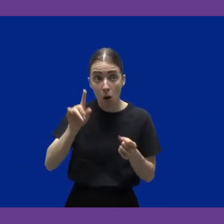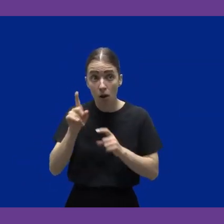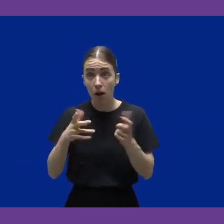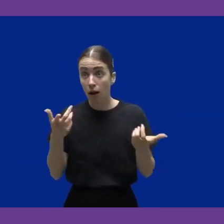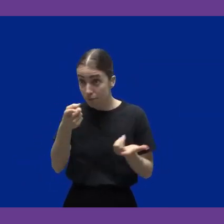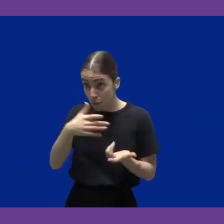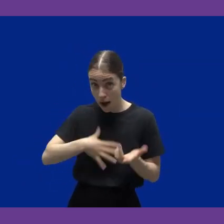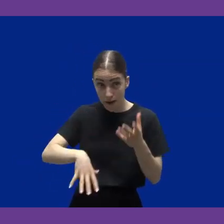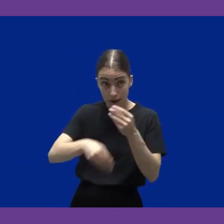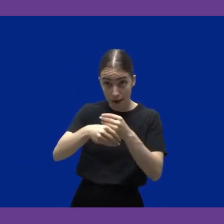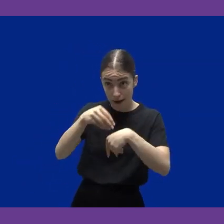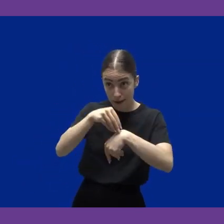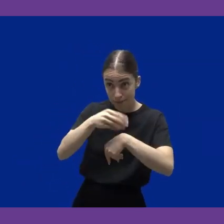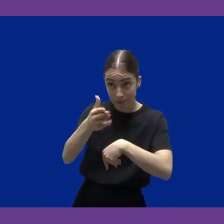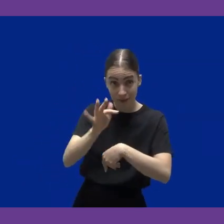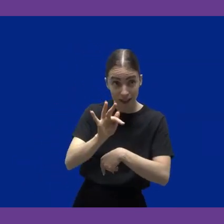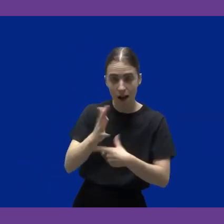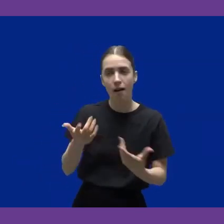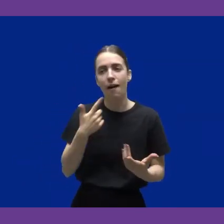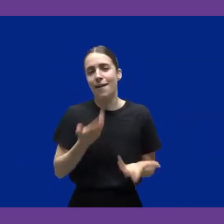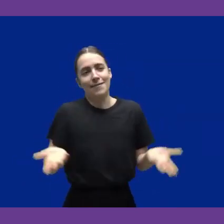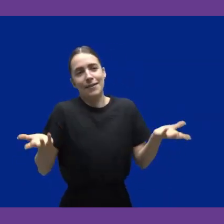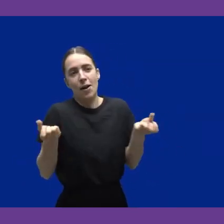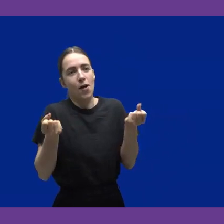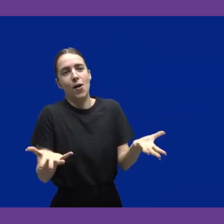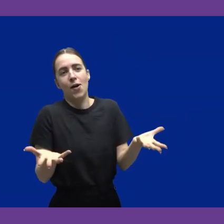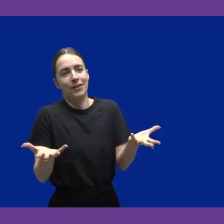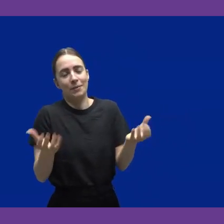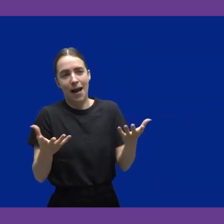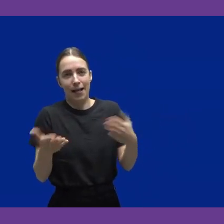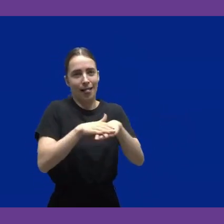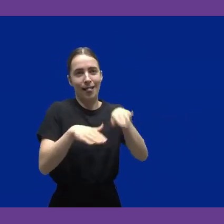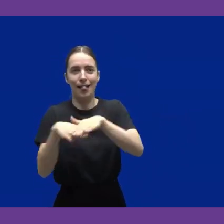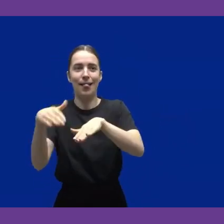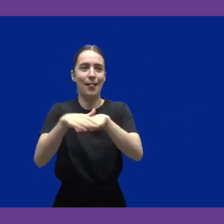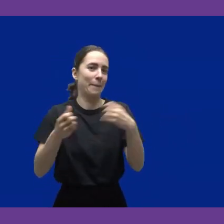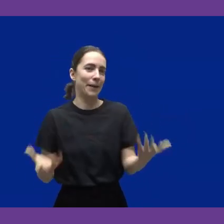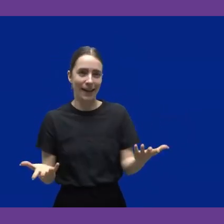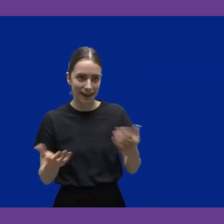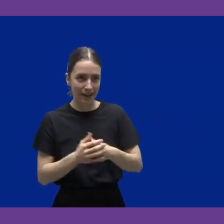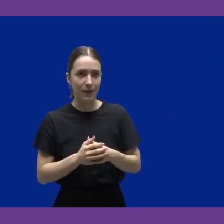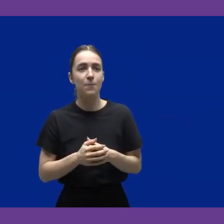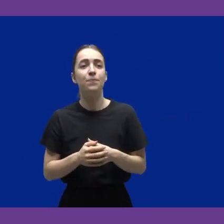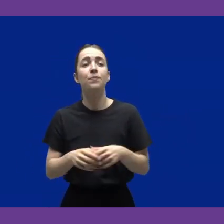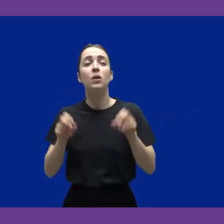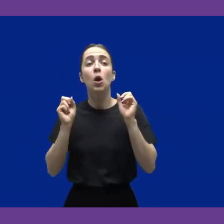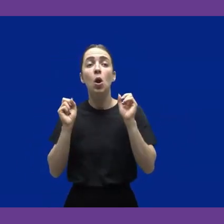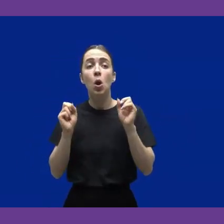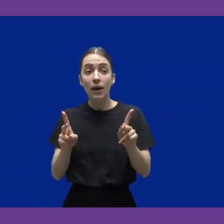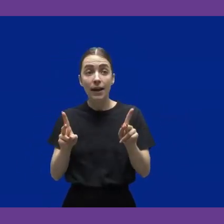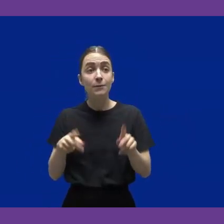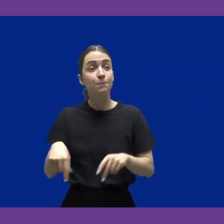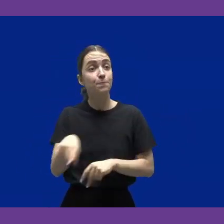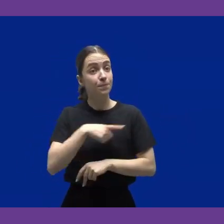We moved to built environment. We didn't have it so far. Do you think that the future modification that